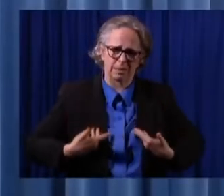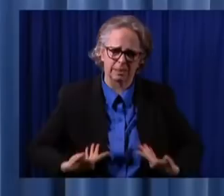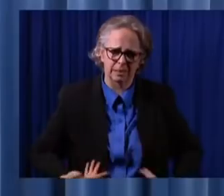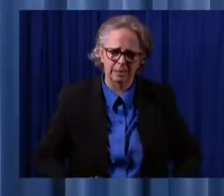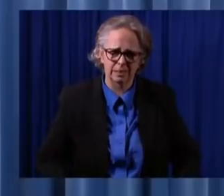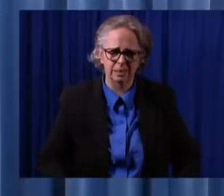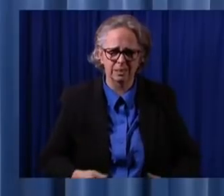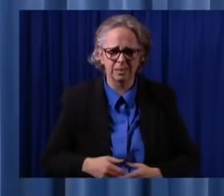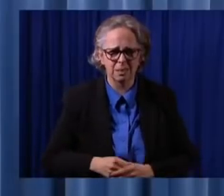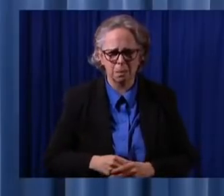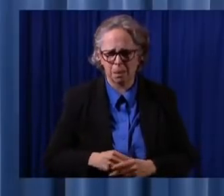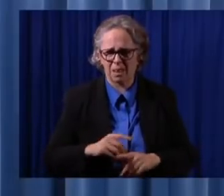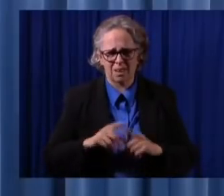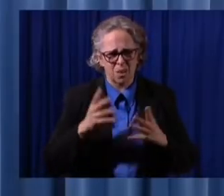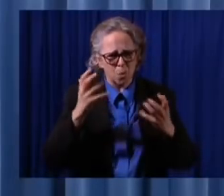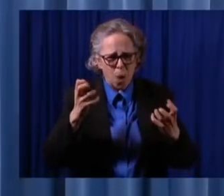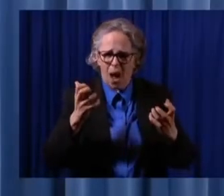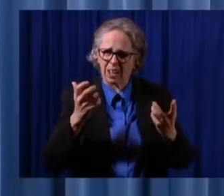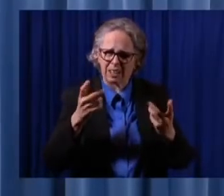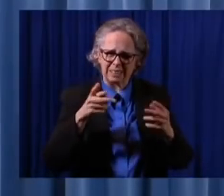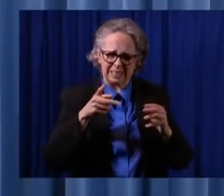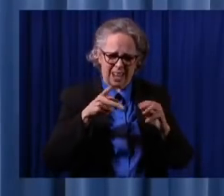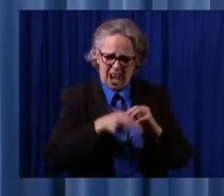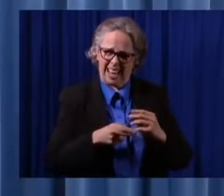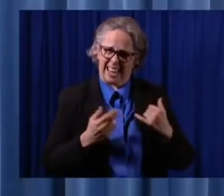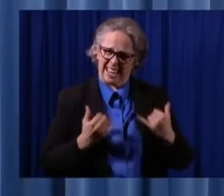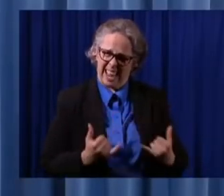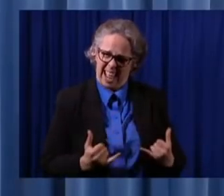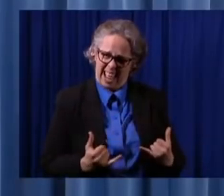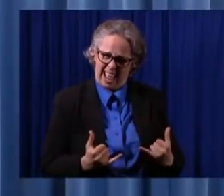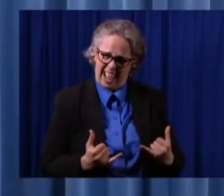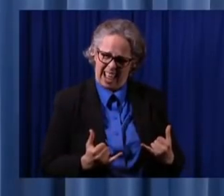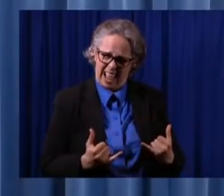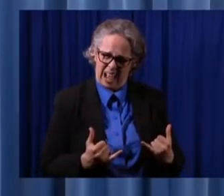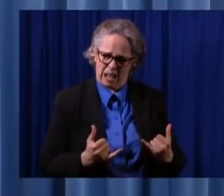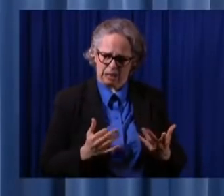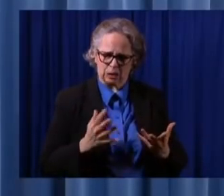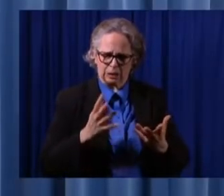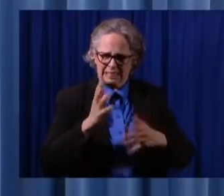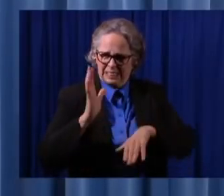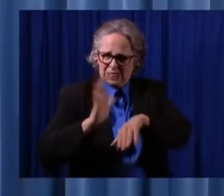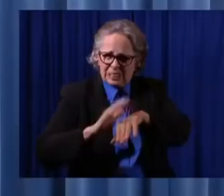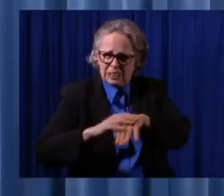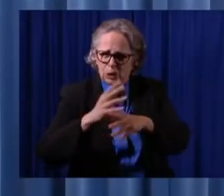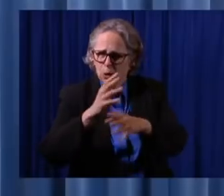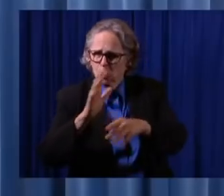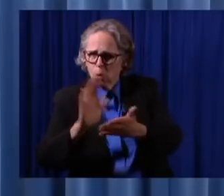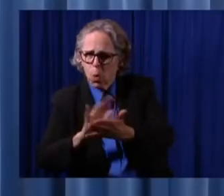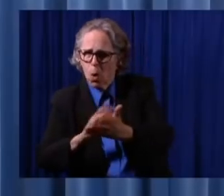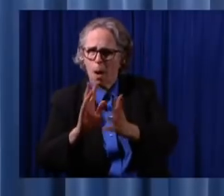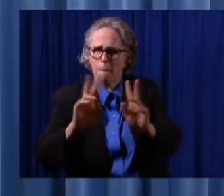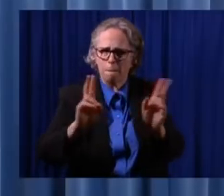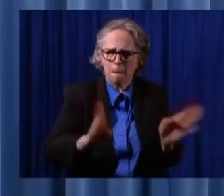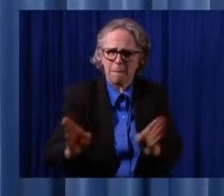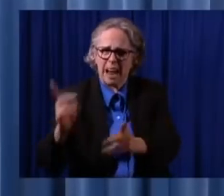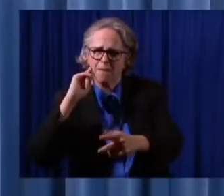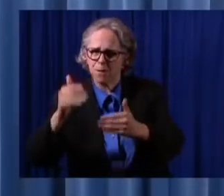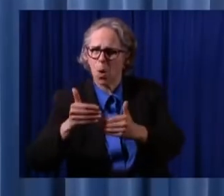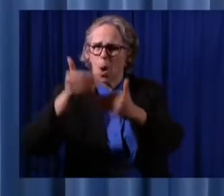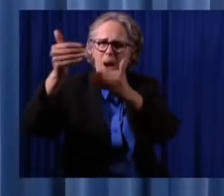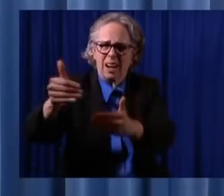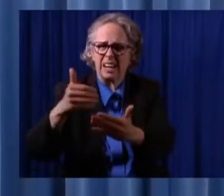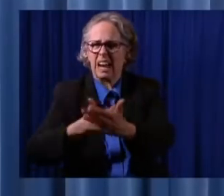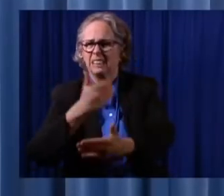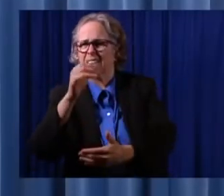it up front so that we would give the schools a heads up of what was going on, and with the goal, we hope, of